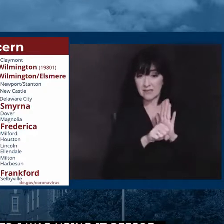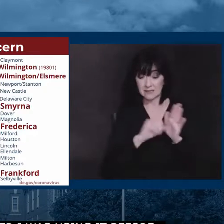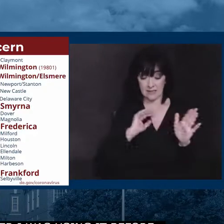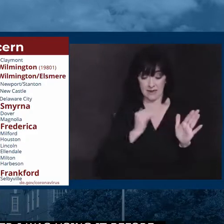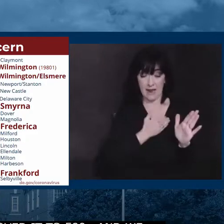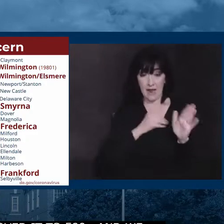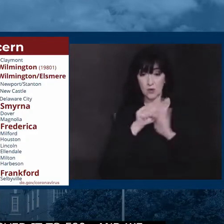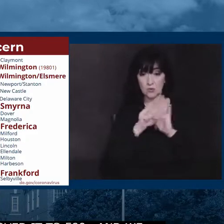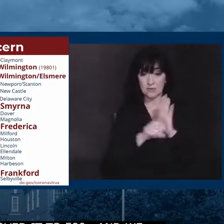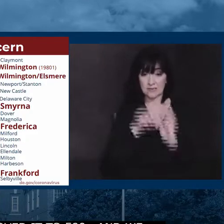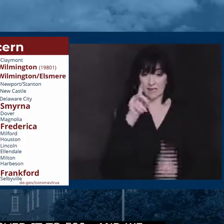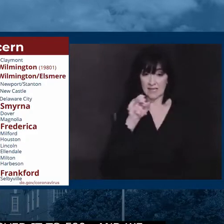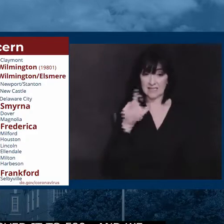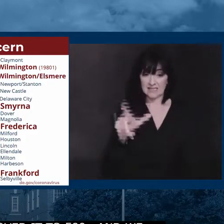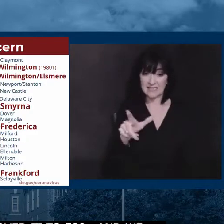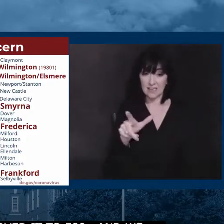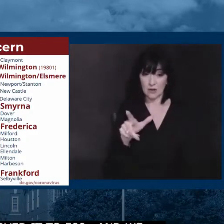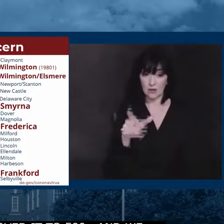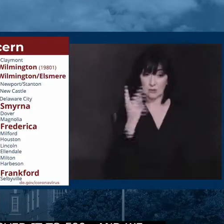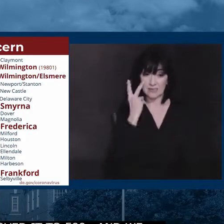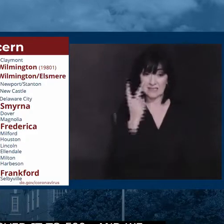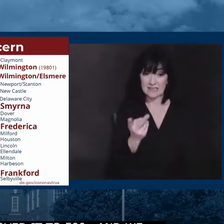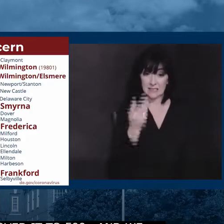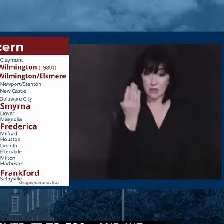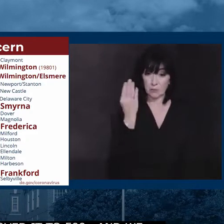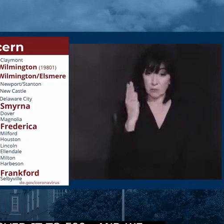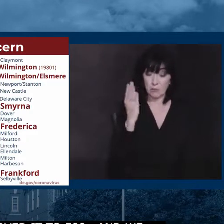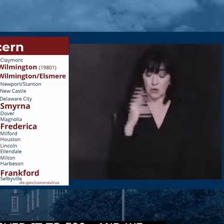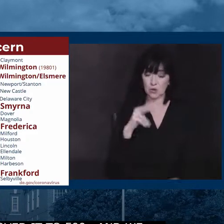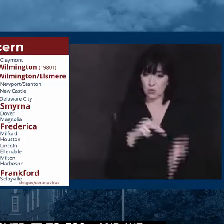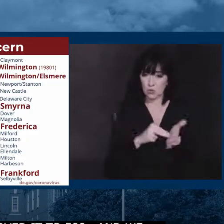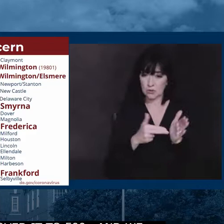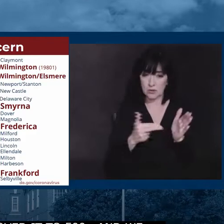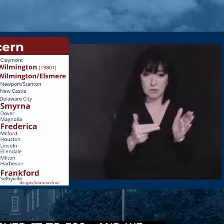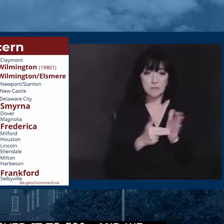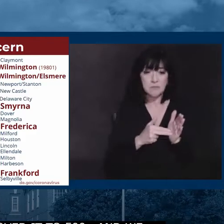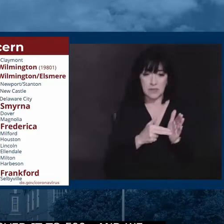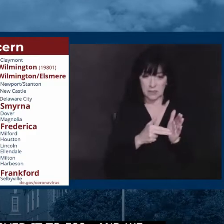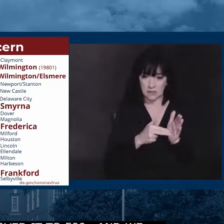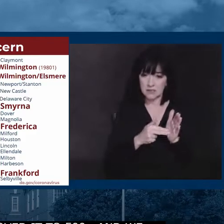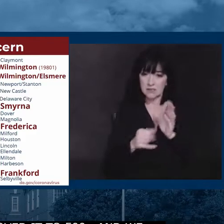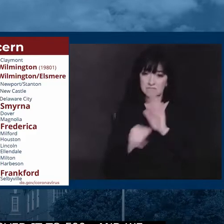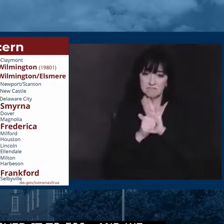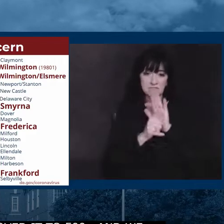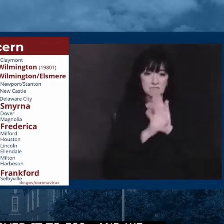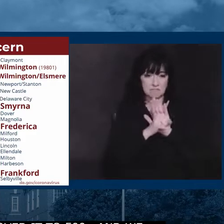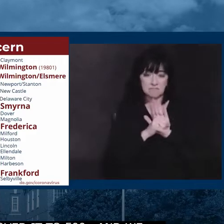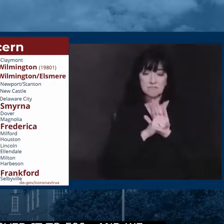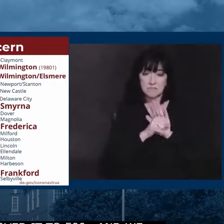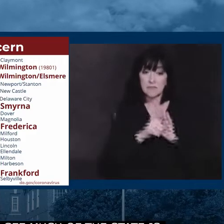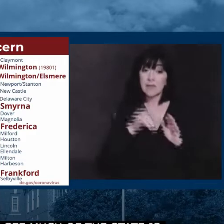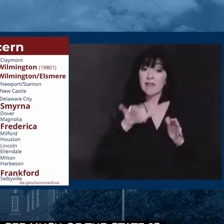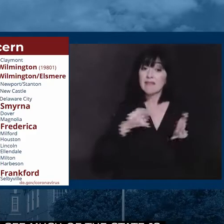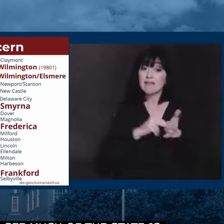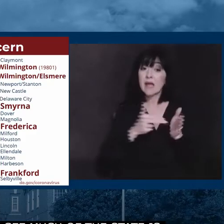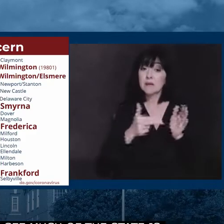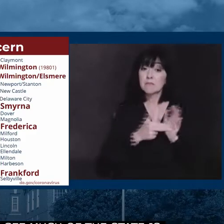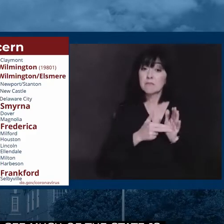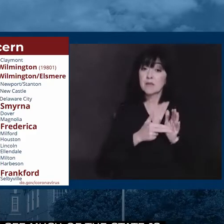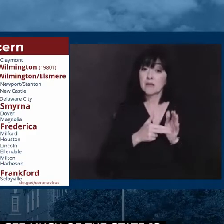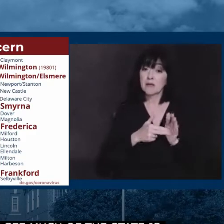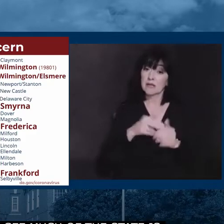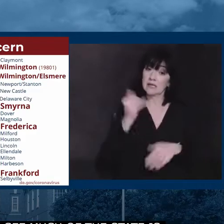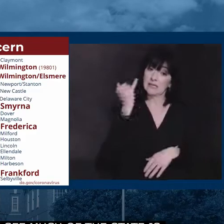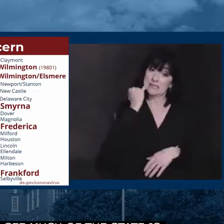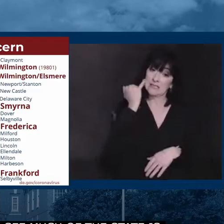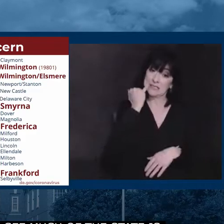of our zip codes across the state are 500 cases per 100,000 persons. So